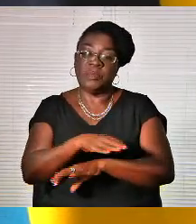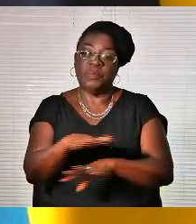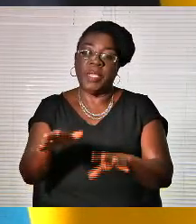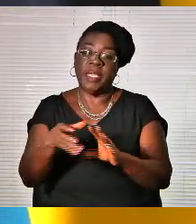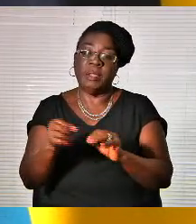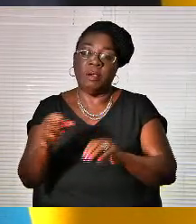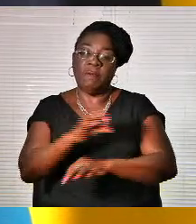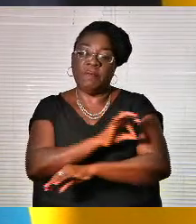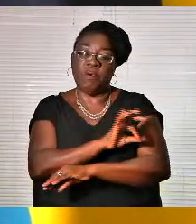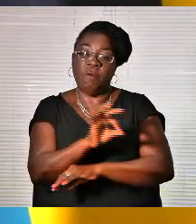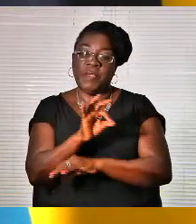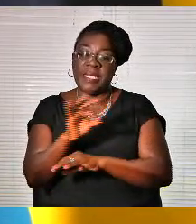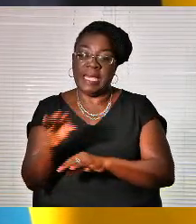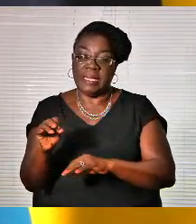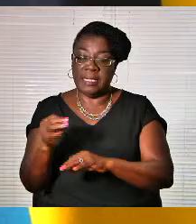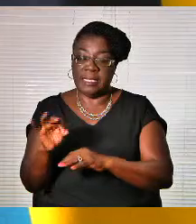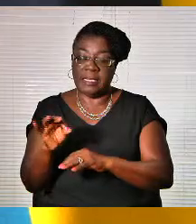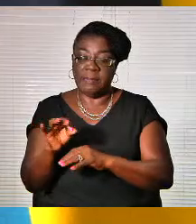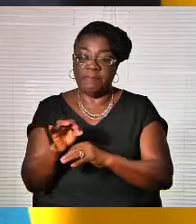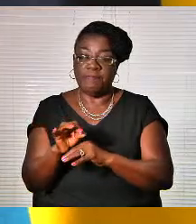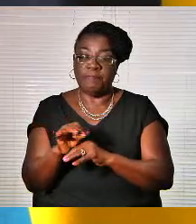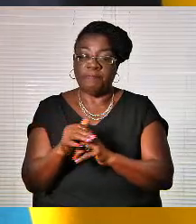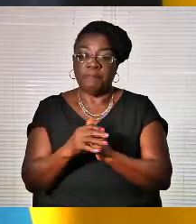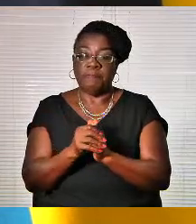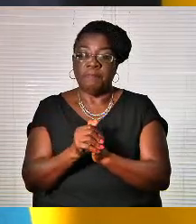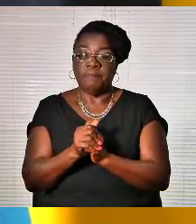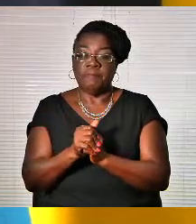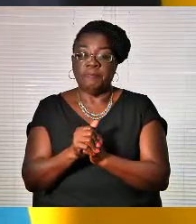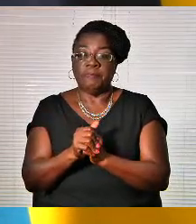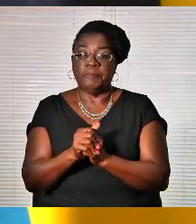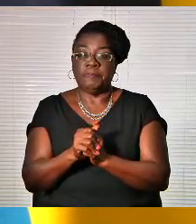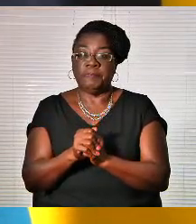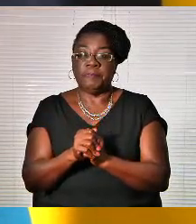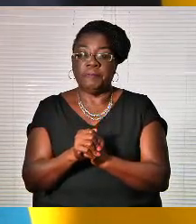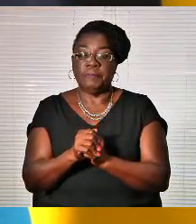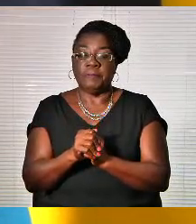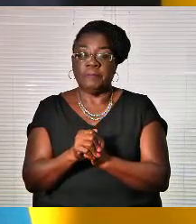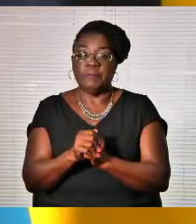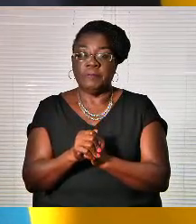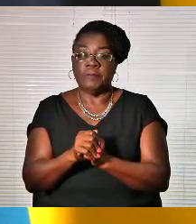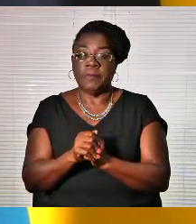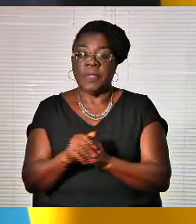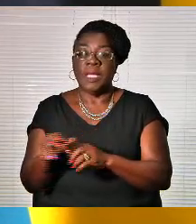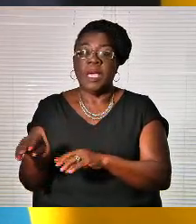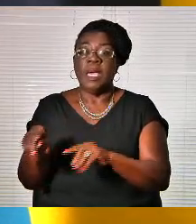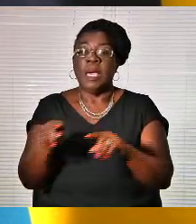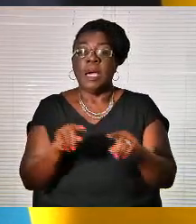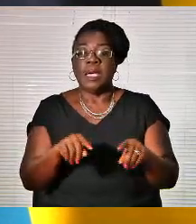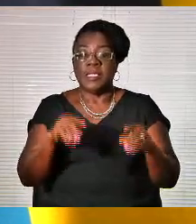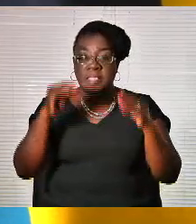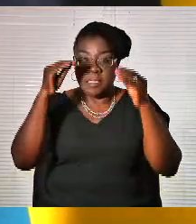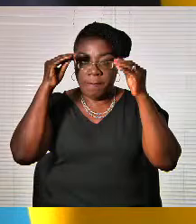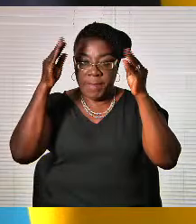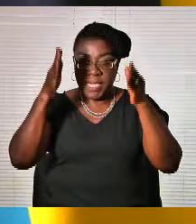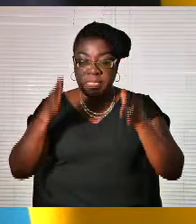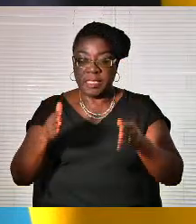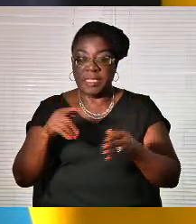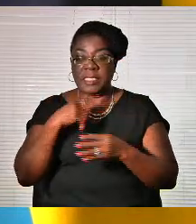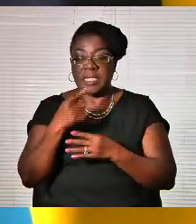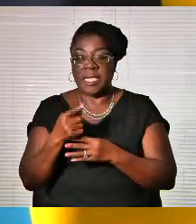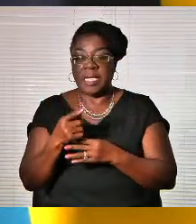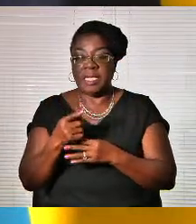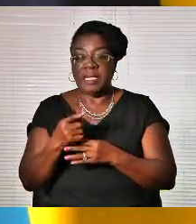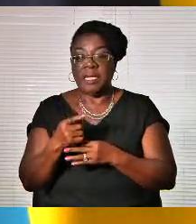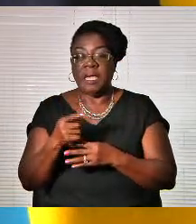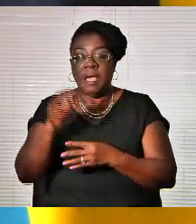our COVID-19 virus spread. As the minister alluded to, flu